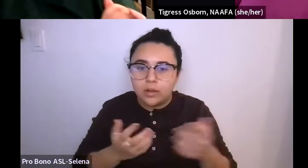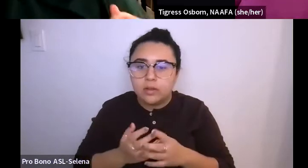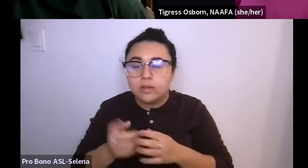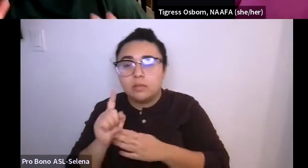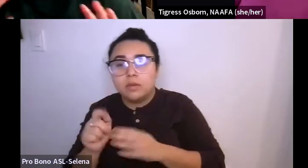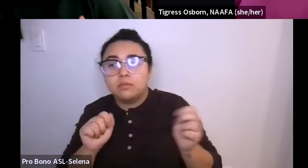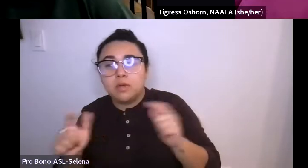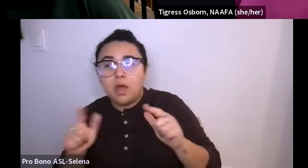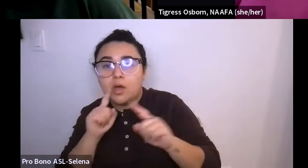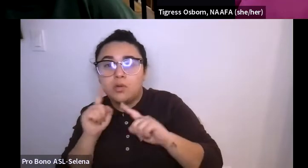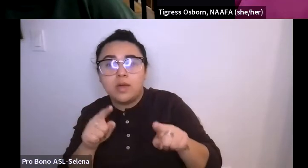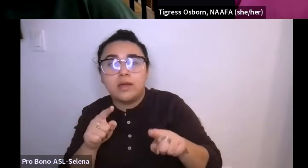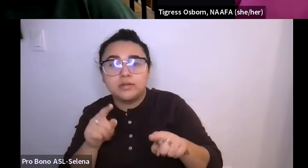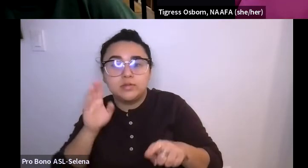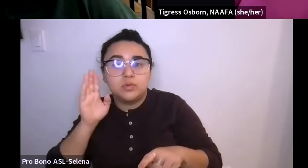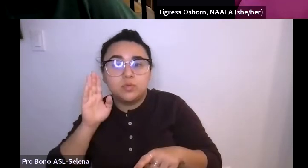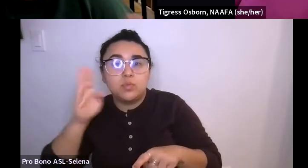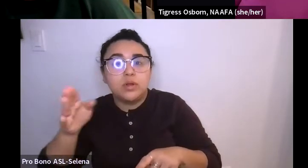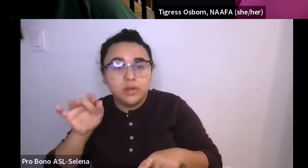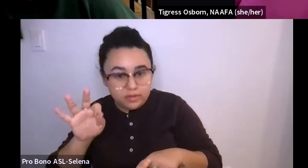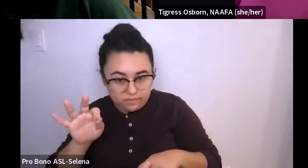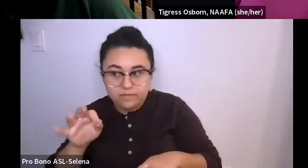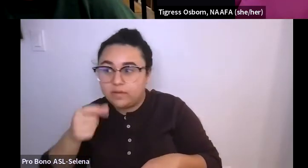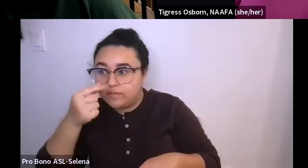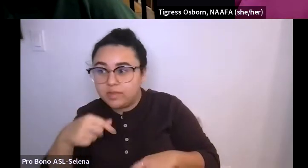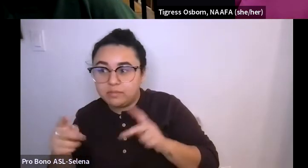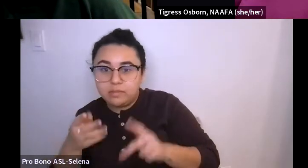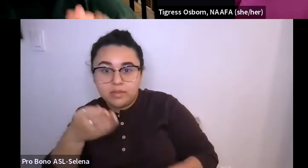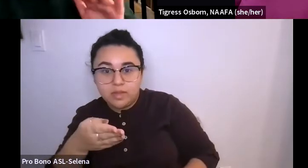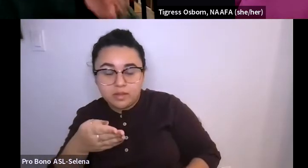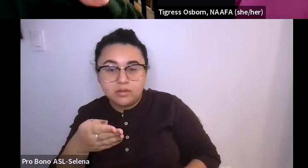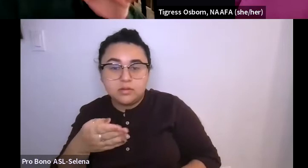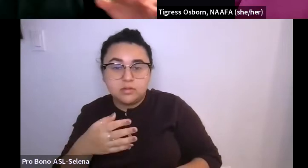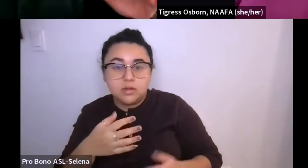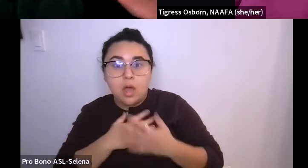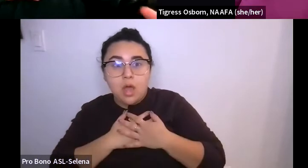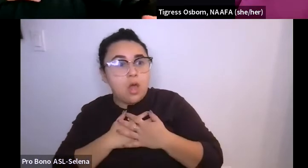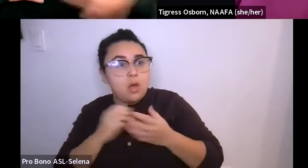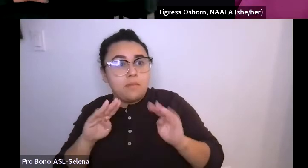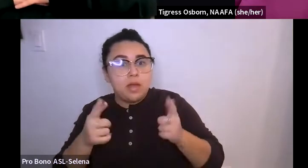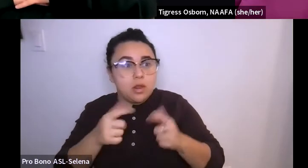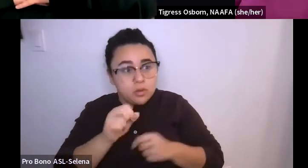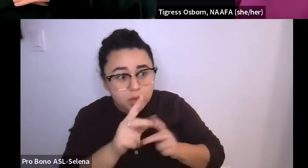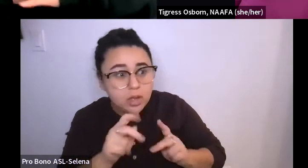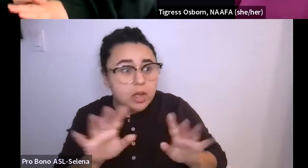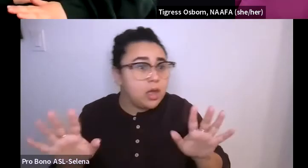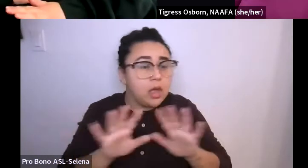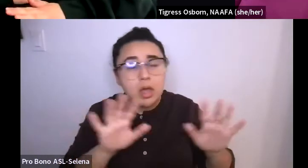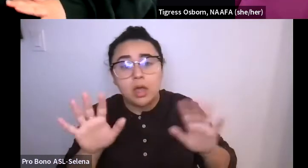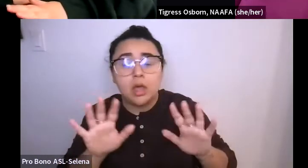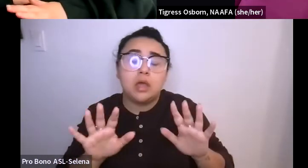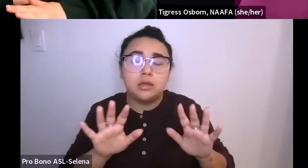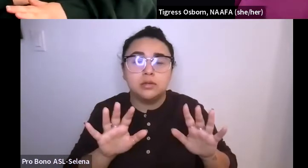all reacted the way we would have reacted if there had been thin people there, which was, you know, the tension, the, oh